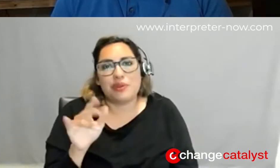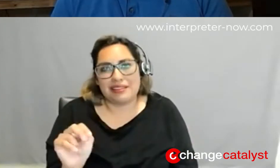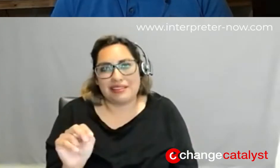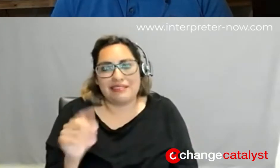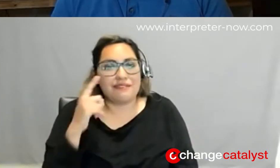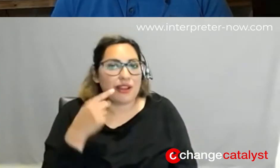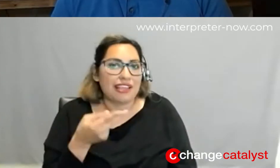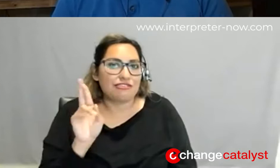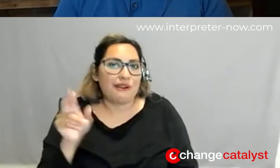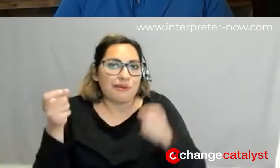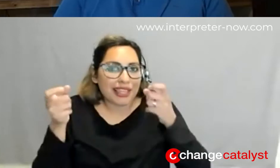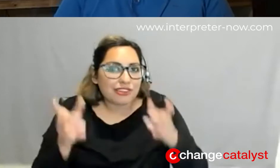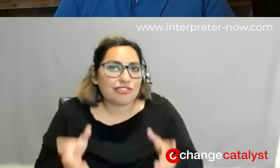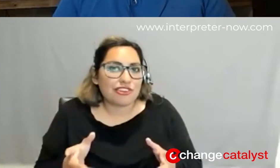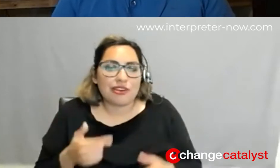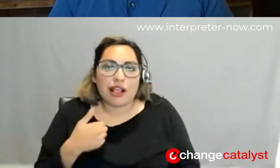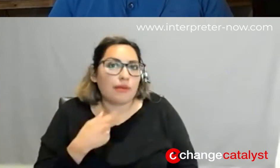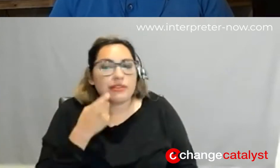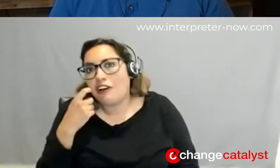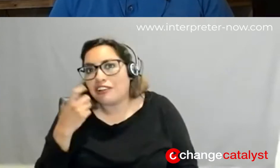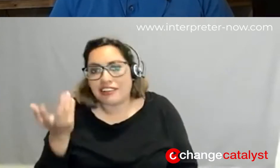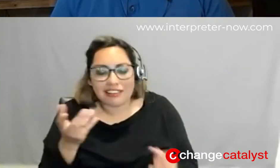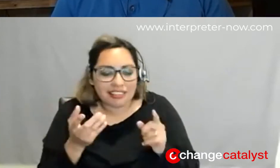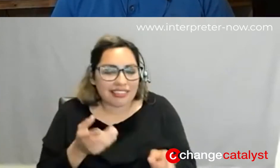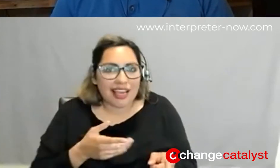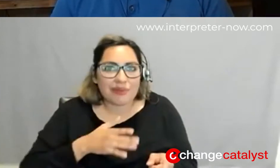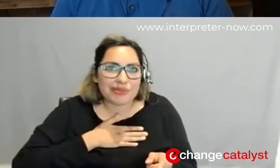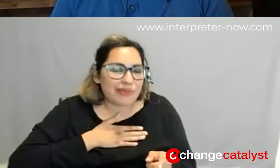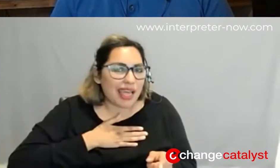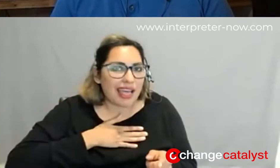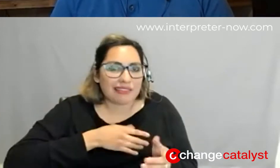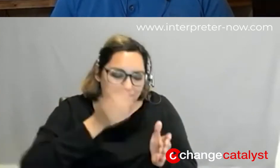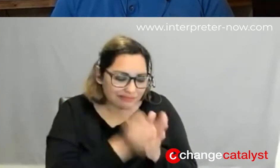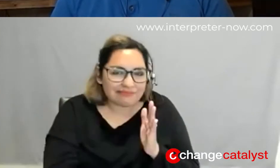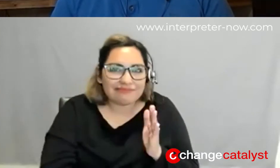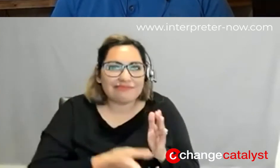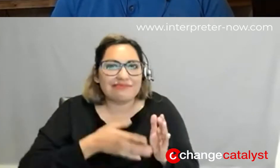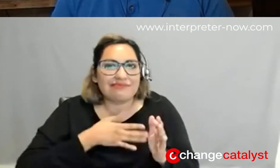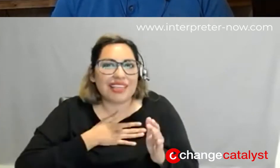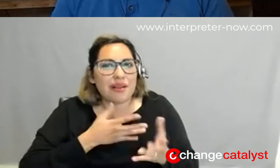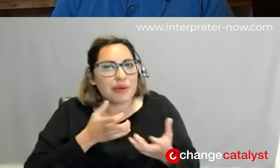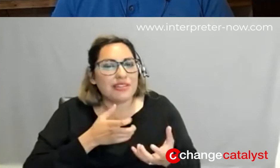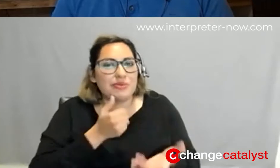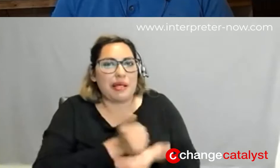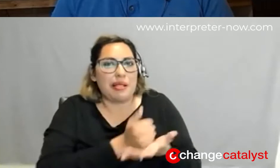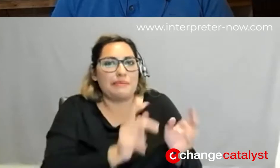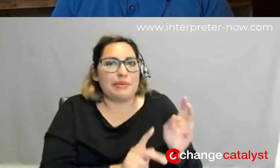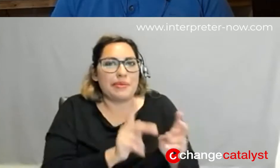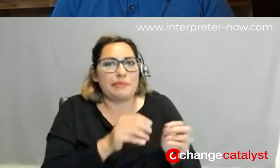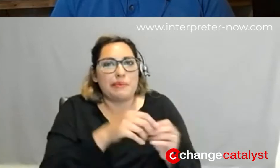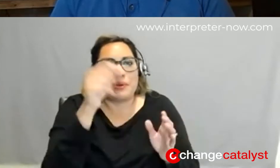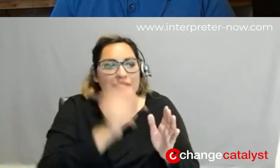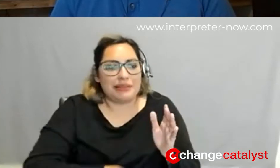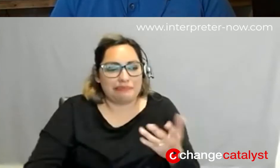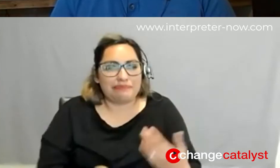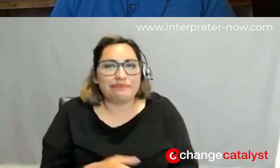And I was just hooked because this was my opportunity to help people on a deeper level.